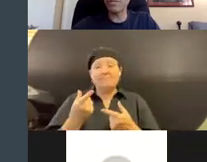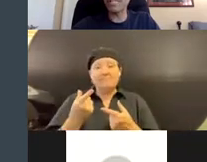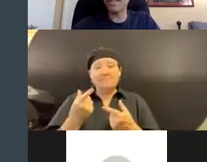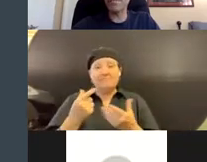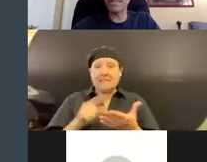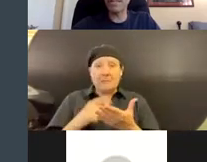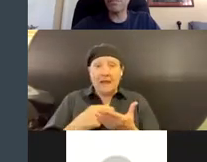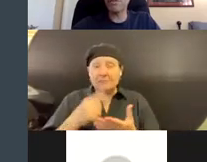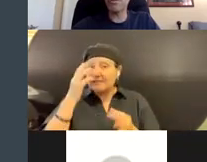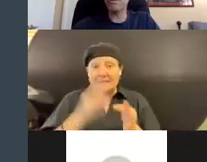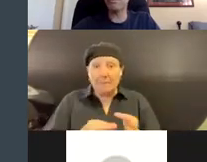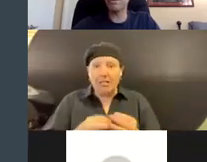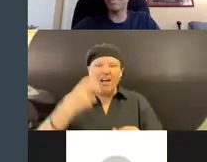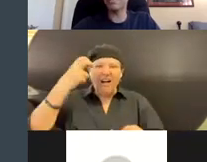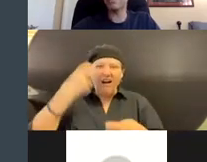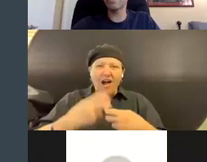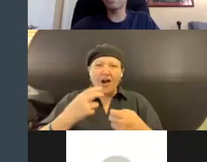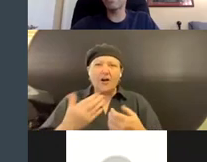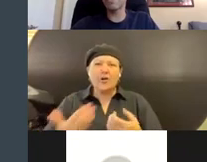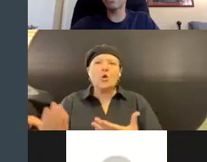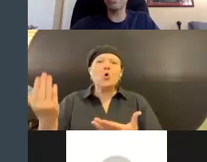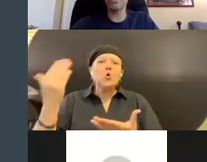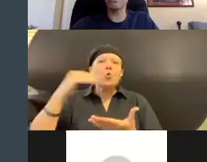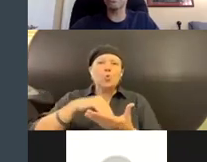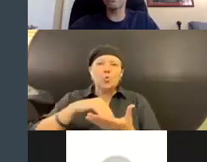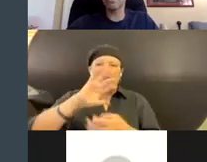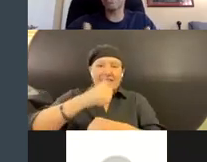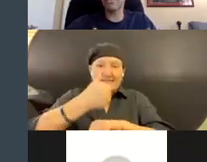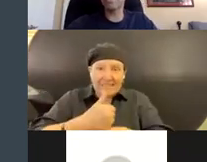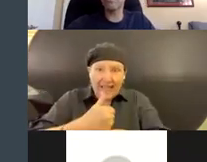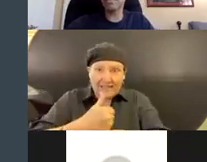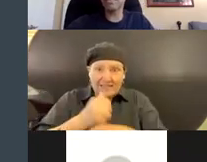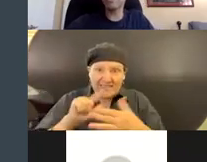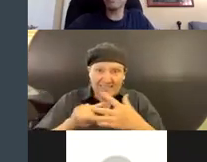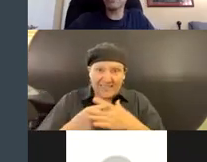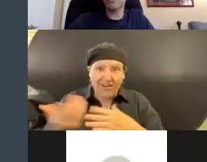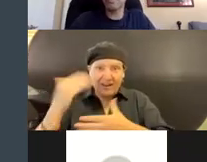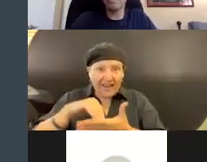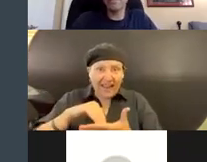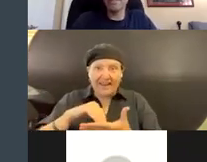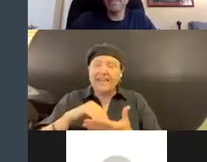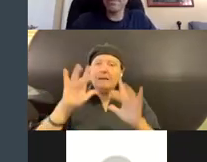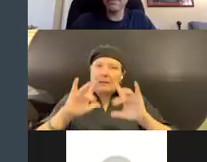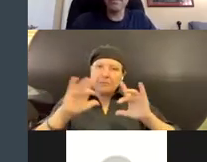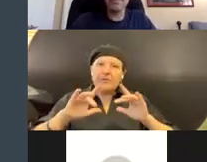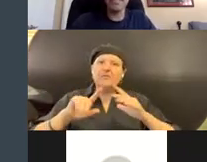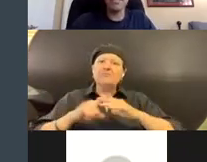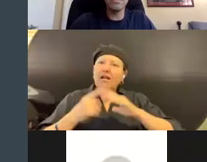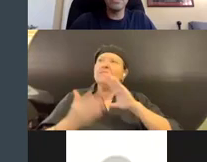hard reset, let the computer reboot, and then sometimes things sort of just click back into place and start working.